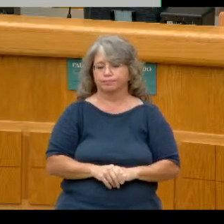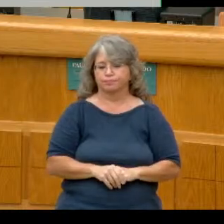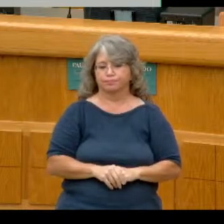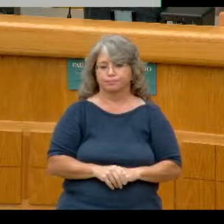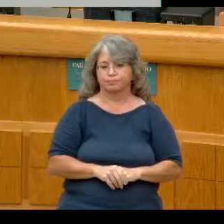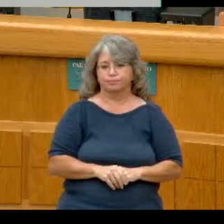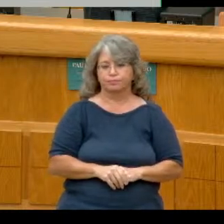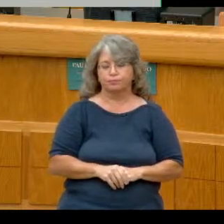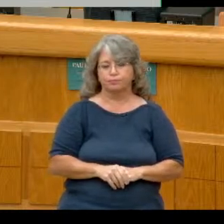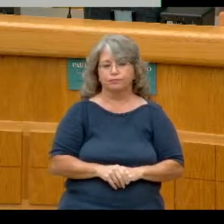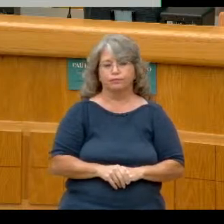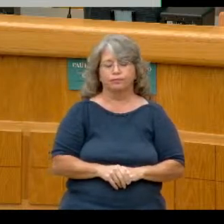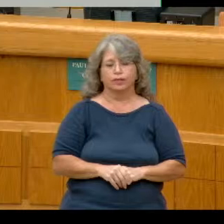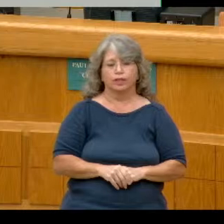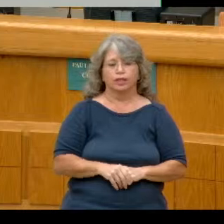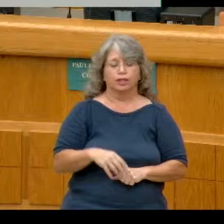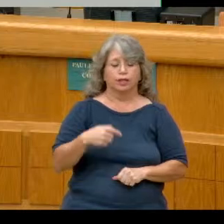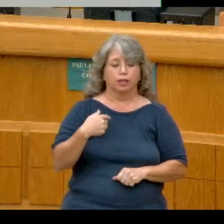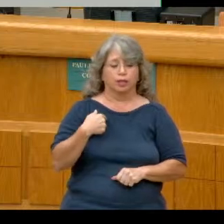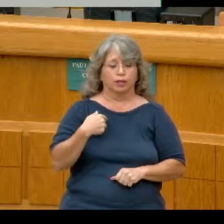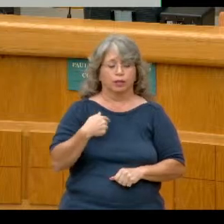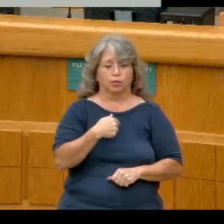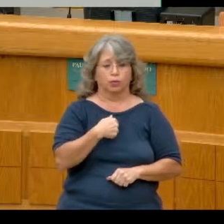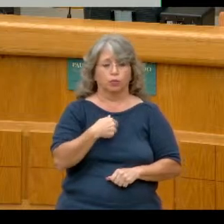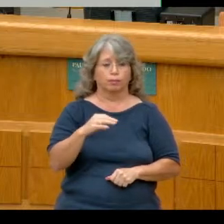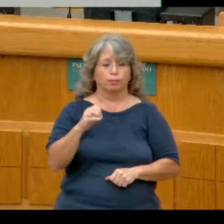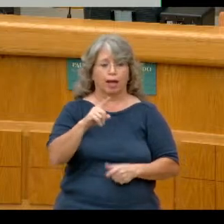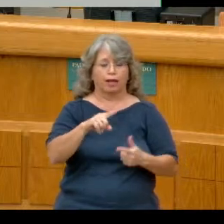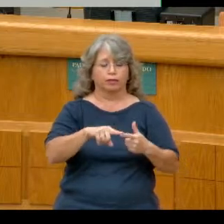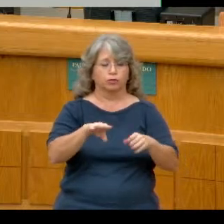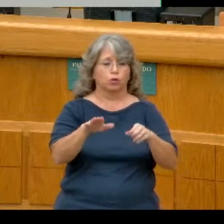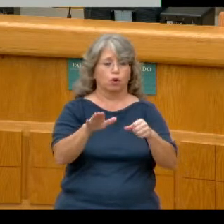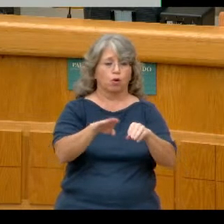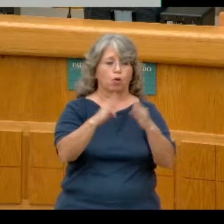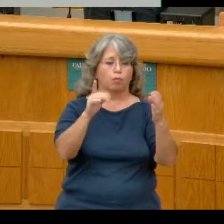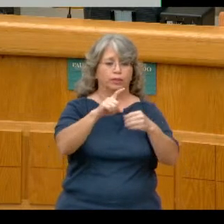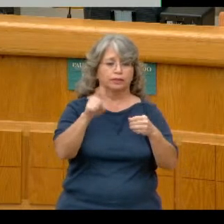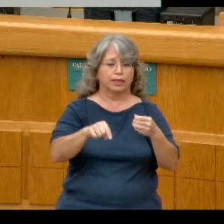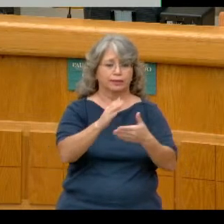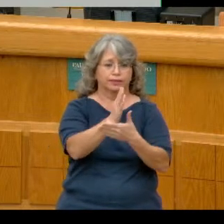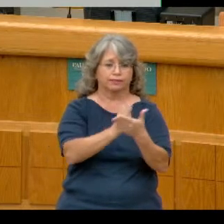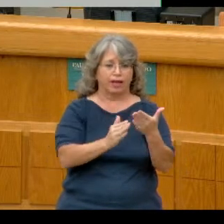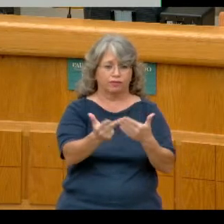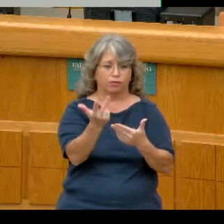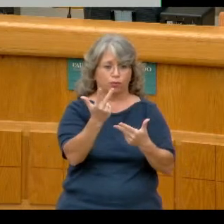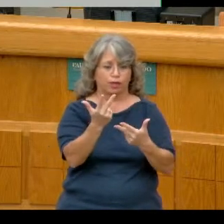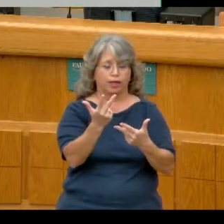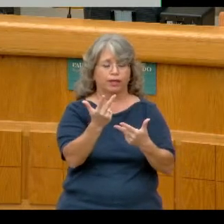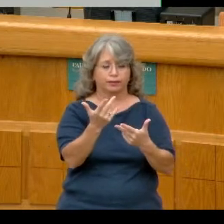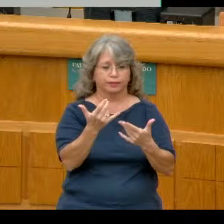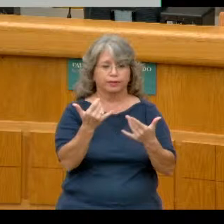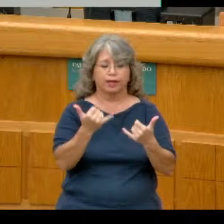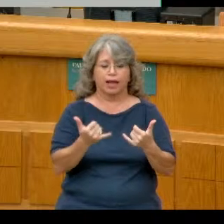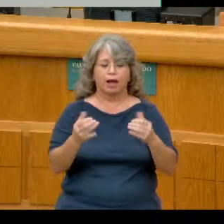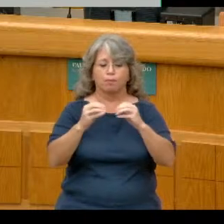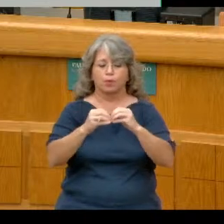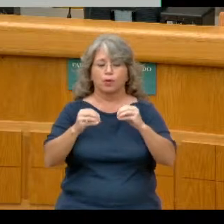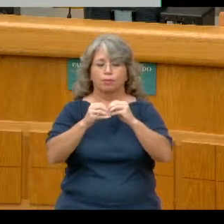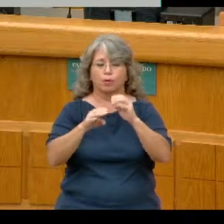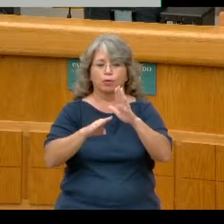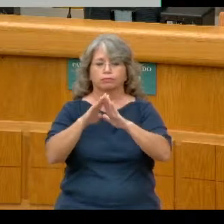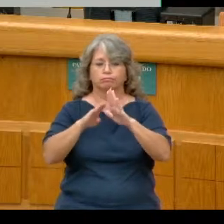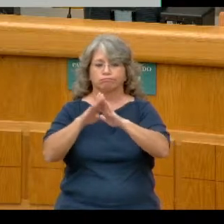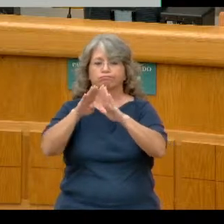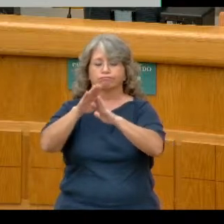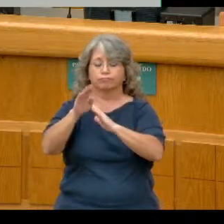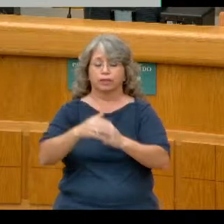to Open Texas Phase 3 again. Now the cases are coming back again. If we look at the whole state, we can see that we're actually